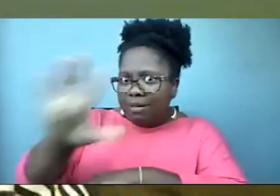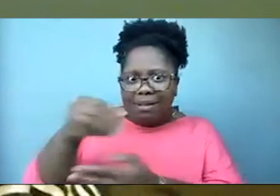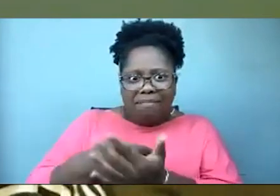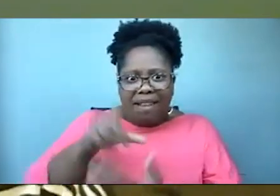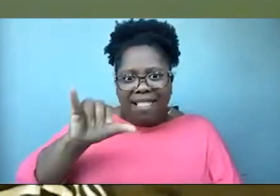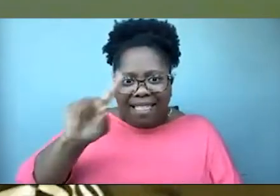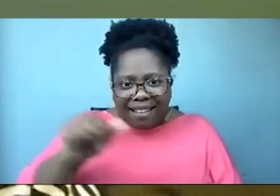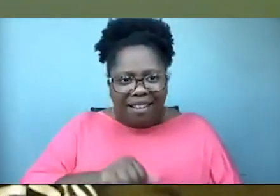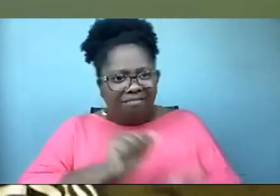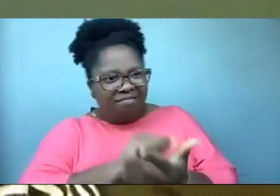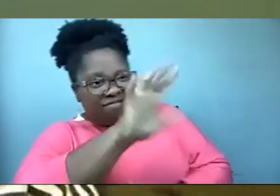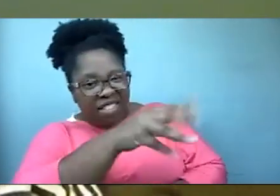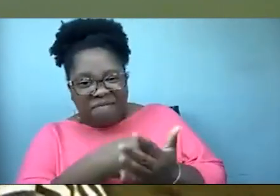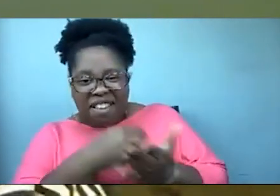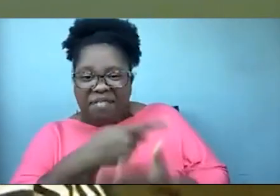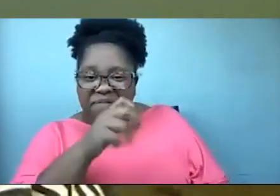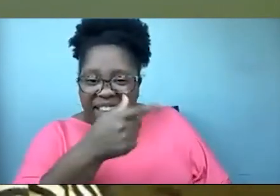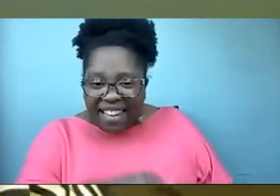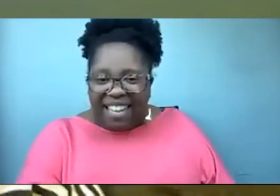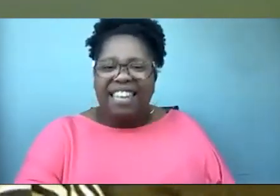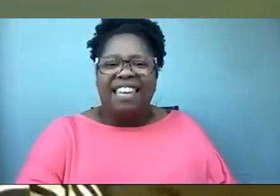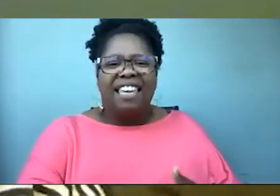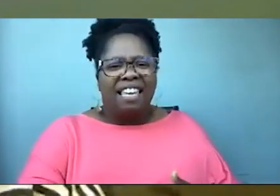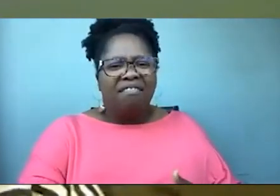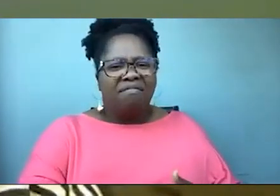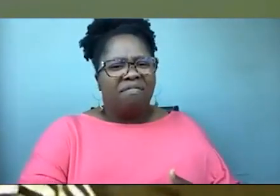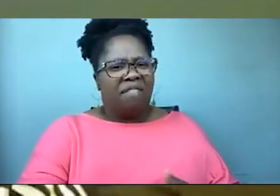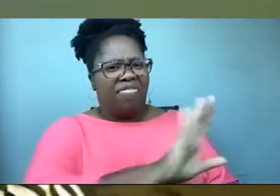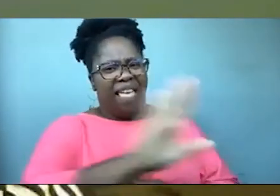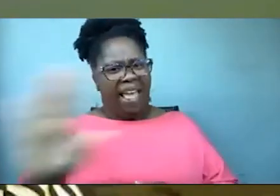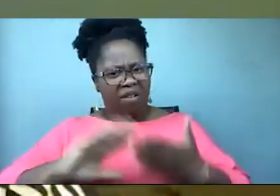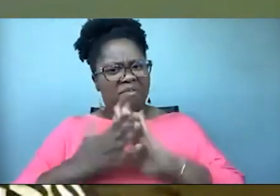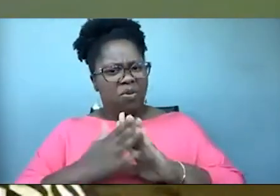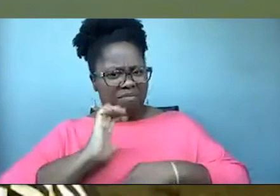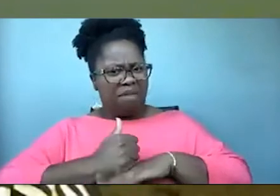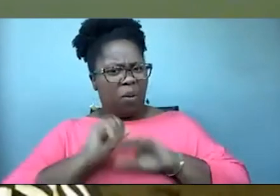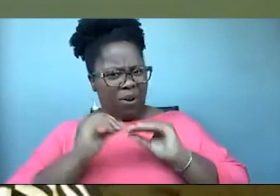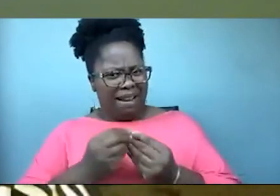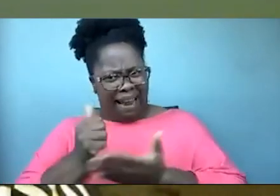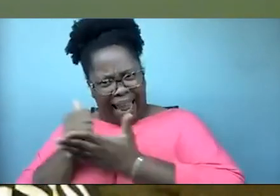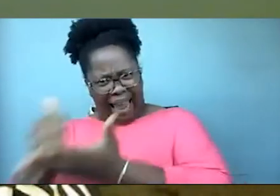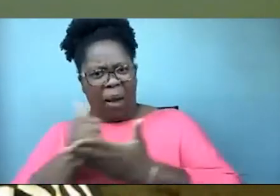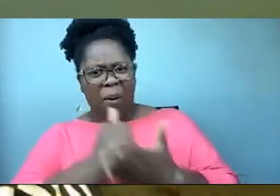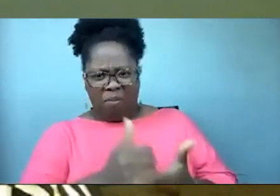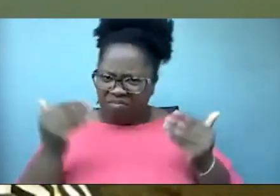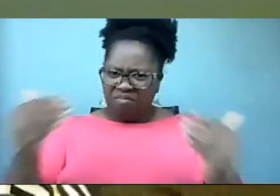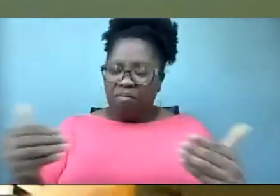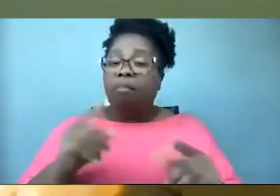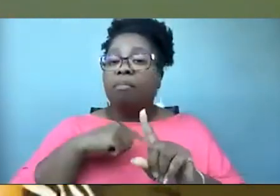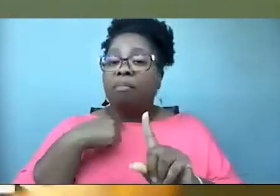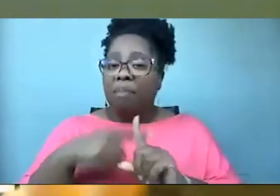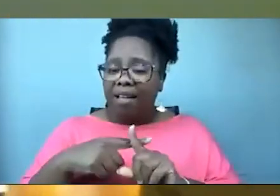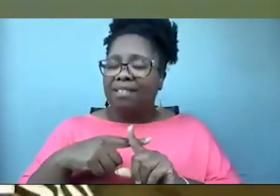but also, right, this question around political engagement and pulling those important levers as well. Who have